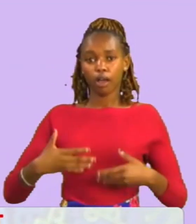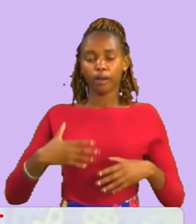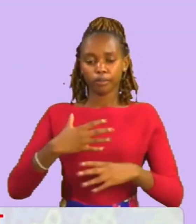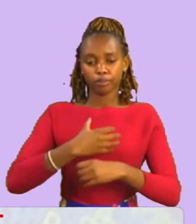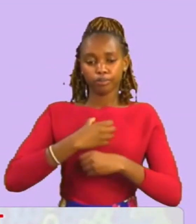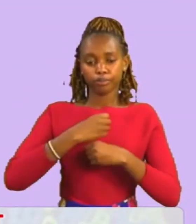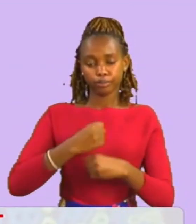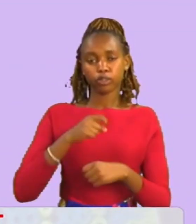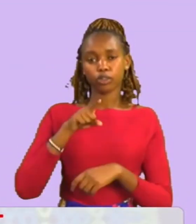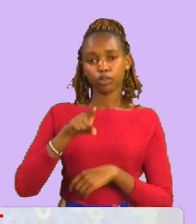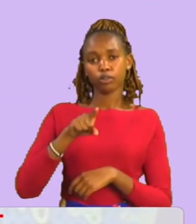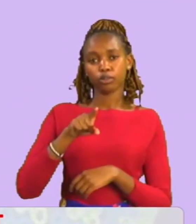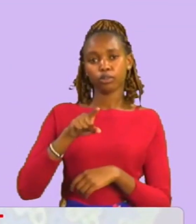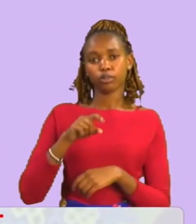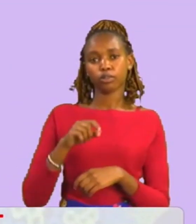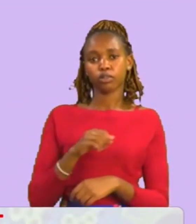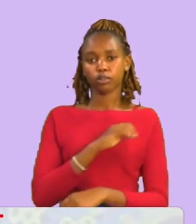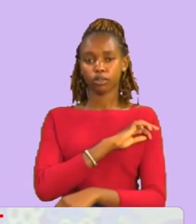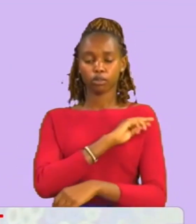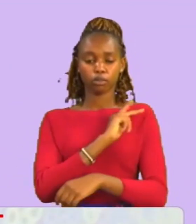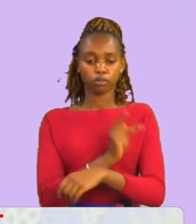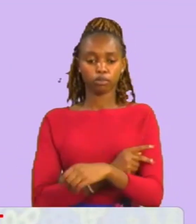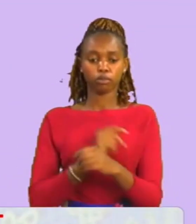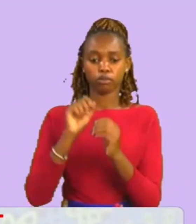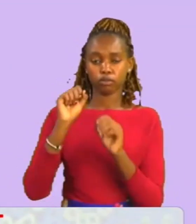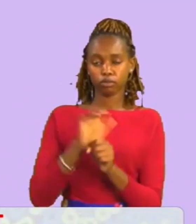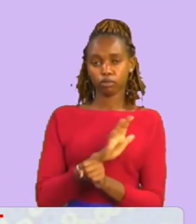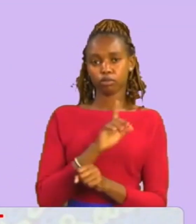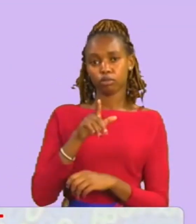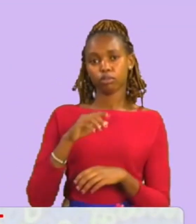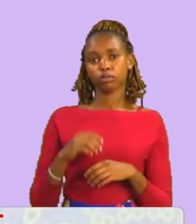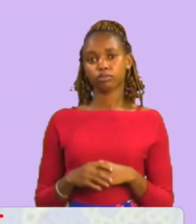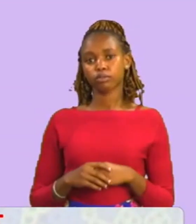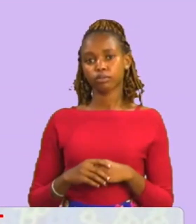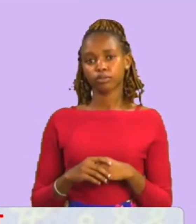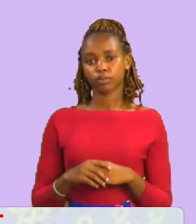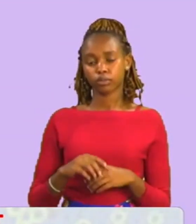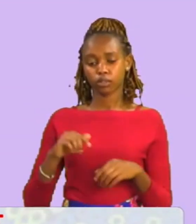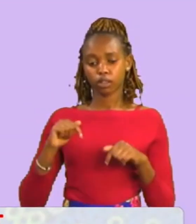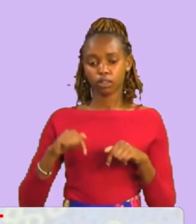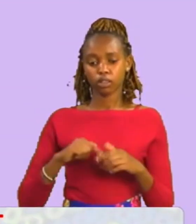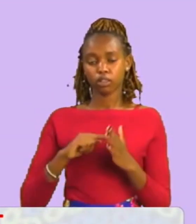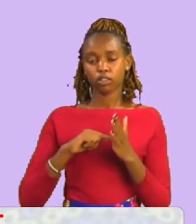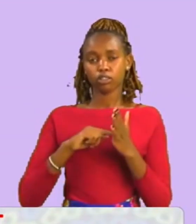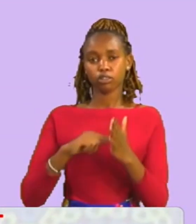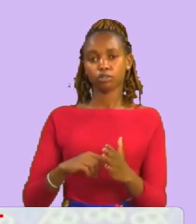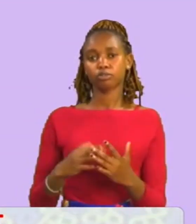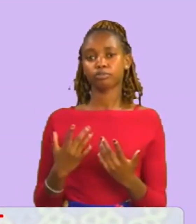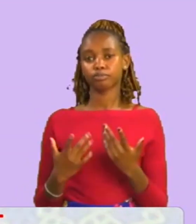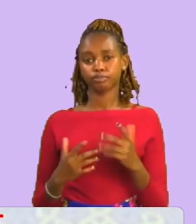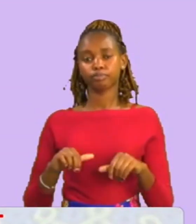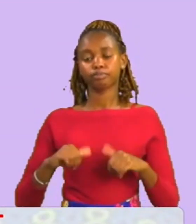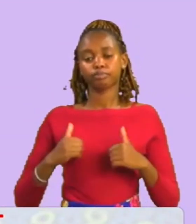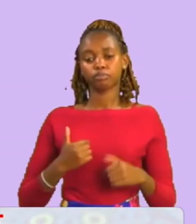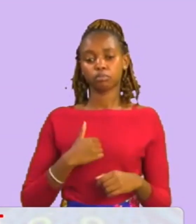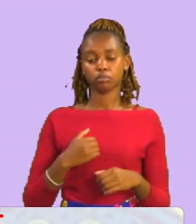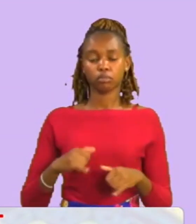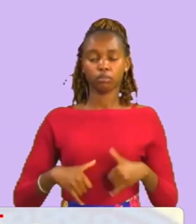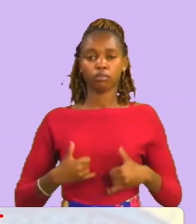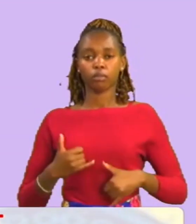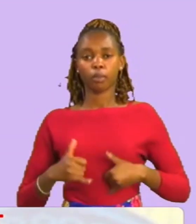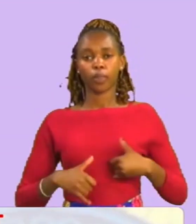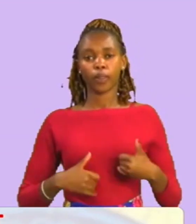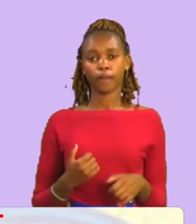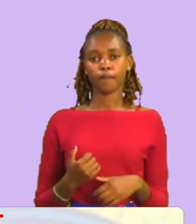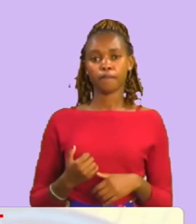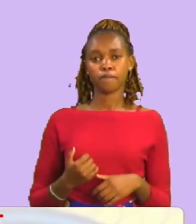to realize the power you got when you have your own purpose. Tukona Hatsona amesema hisho iko fiti. I'm really enjoying it all the way from